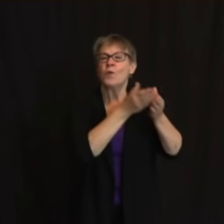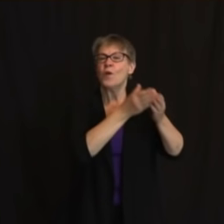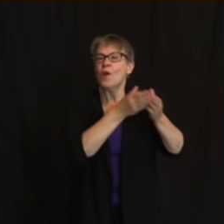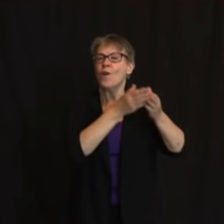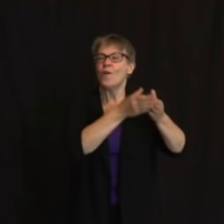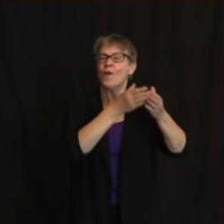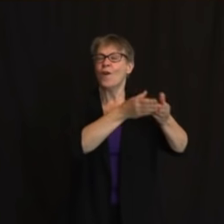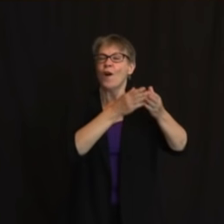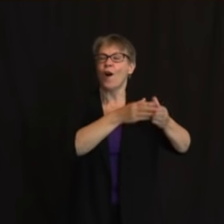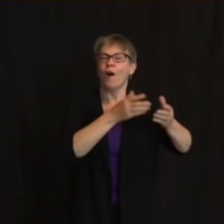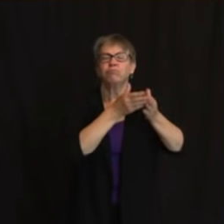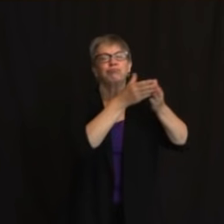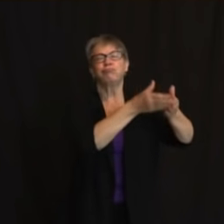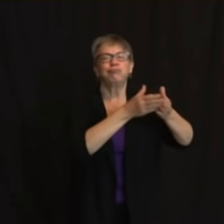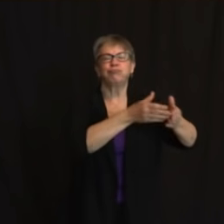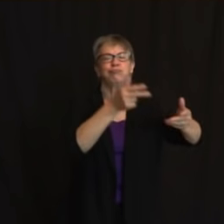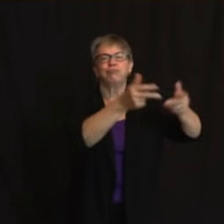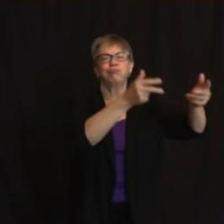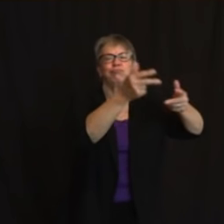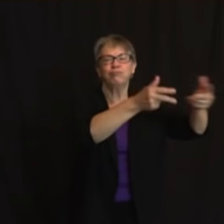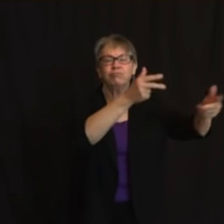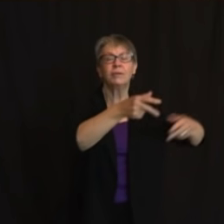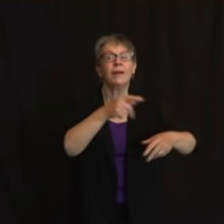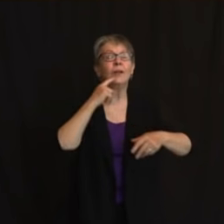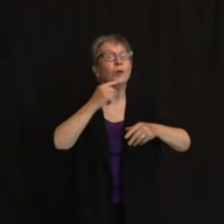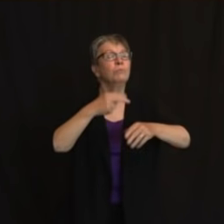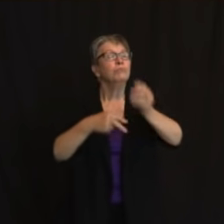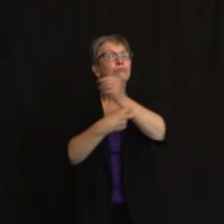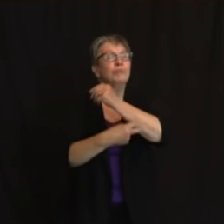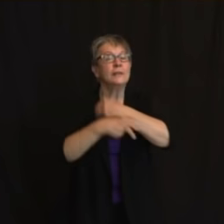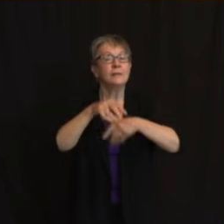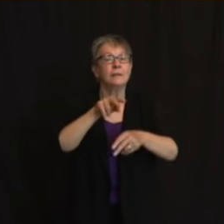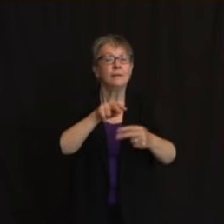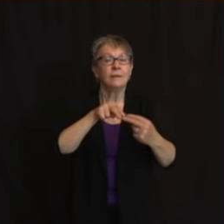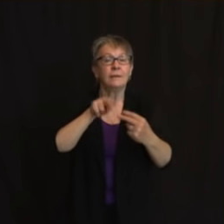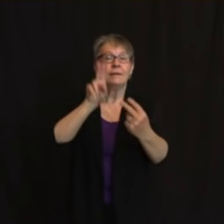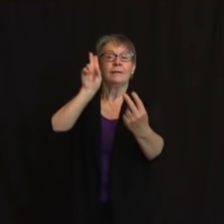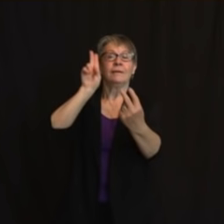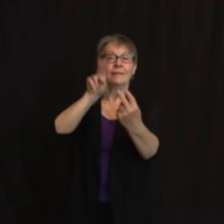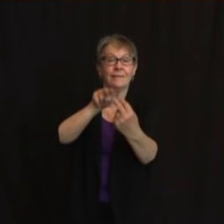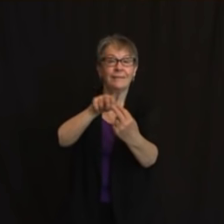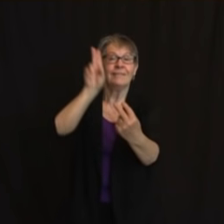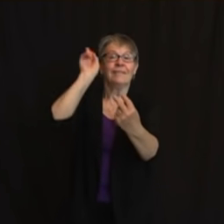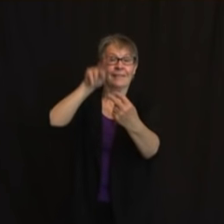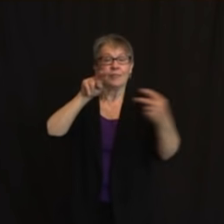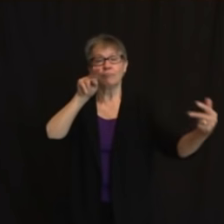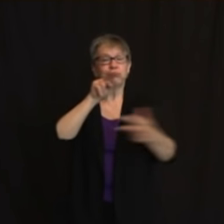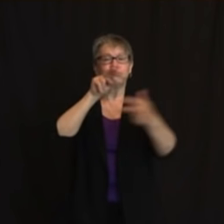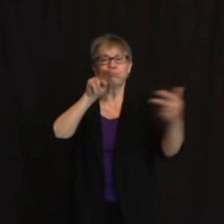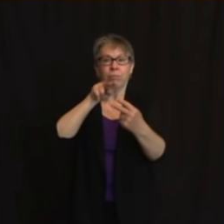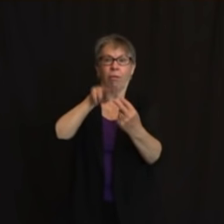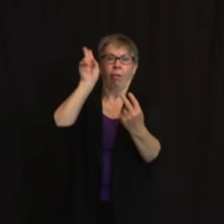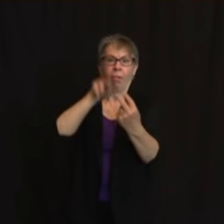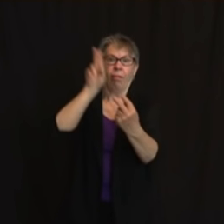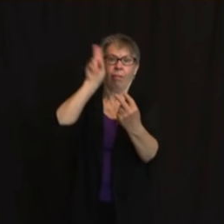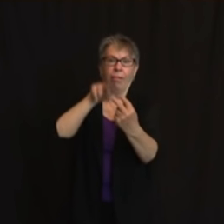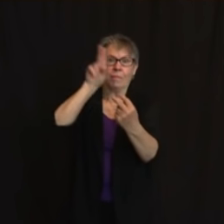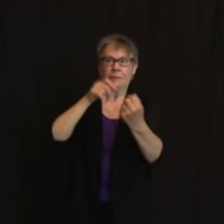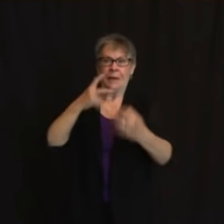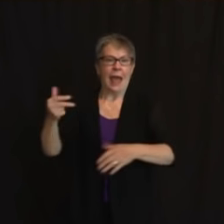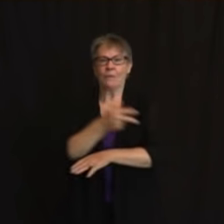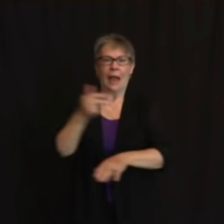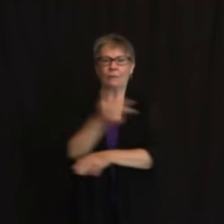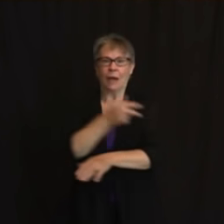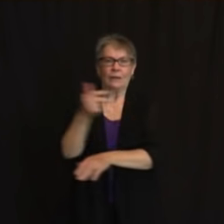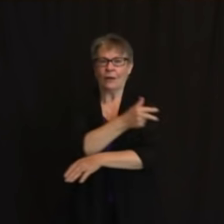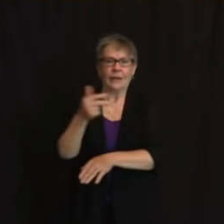entire state, and again from Sussex to Cape May, just overwhelming compliance on what everybody knows were 2 gorgeous